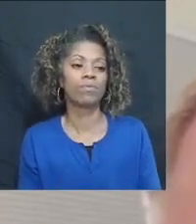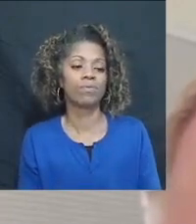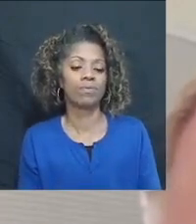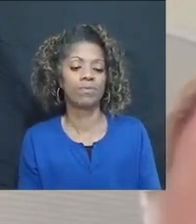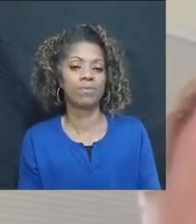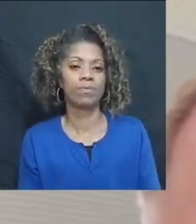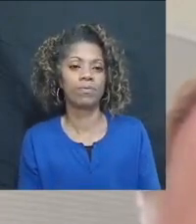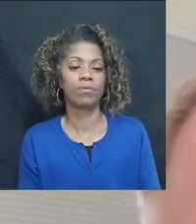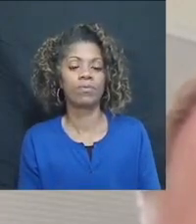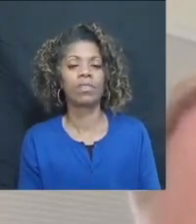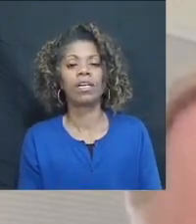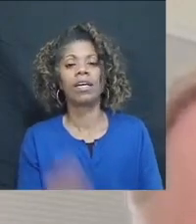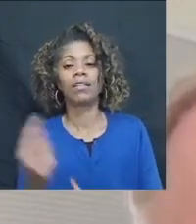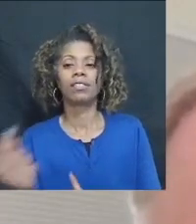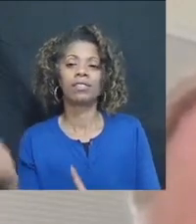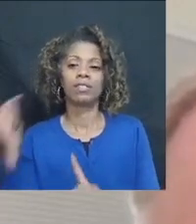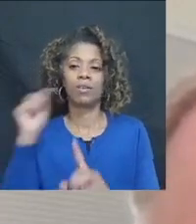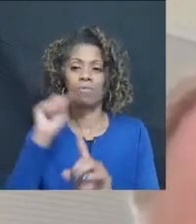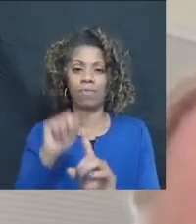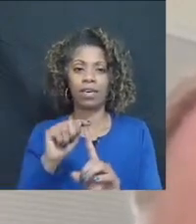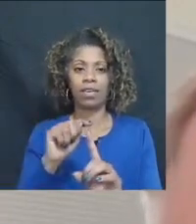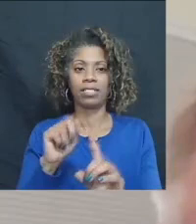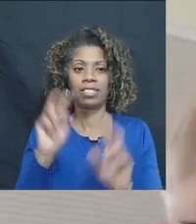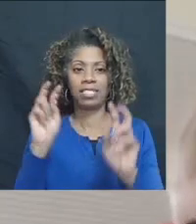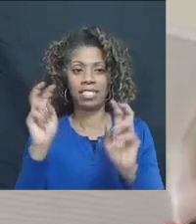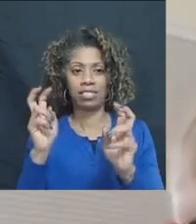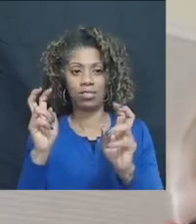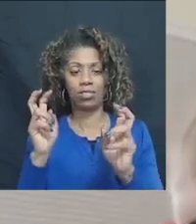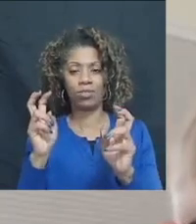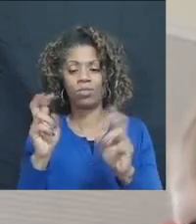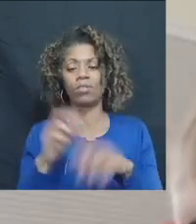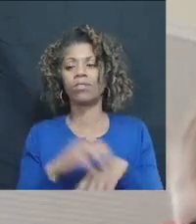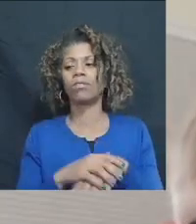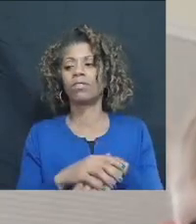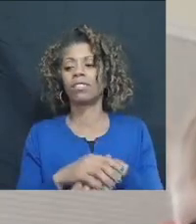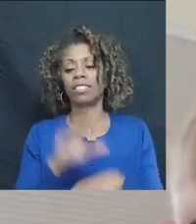day and the CDC Foundation.